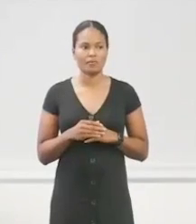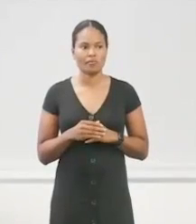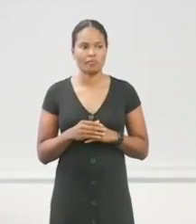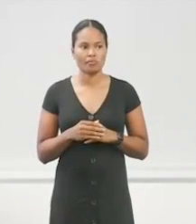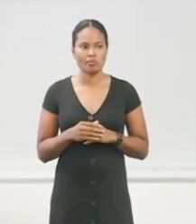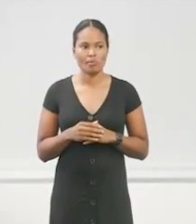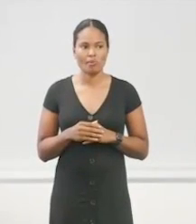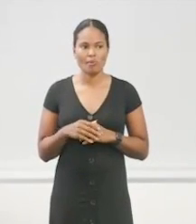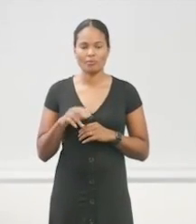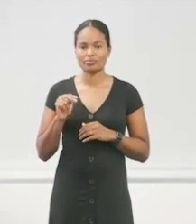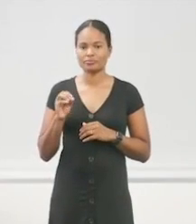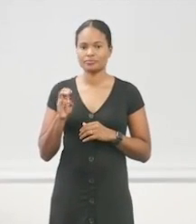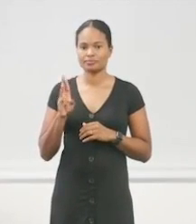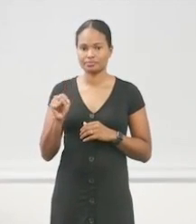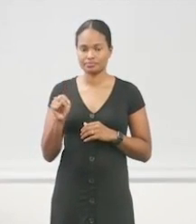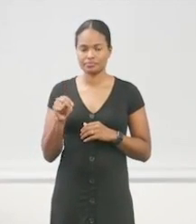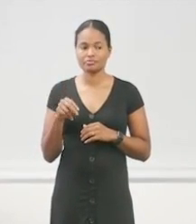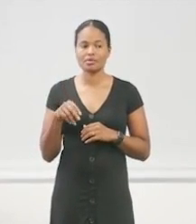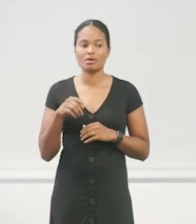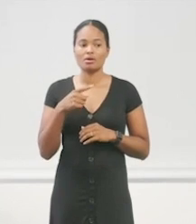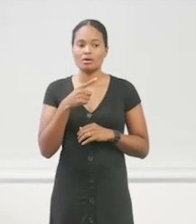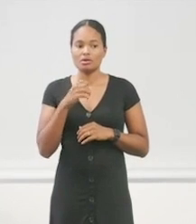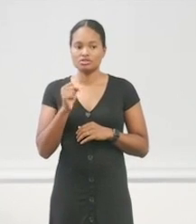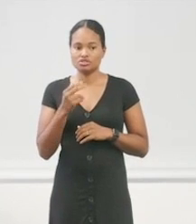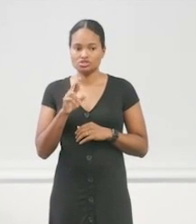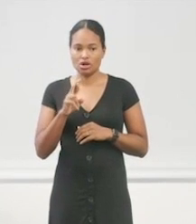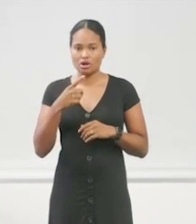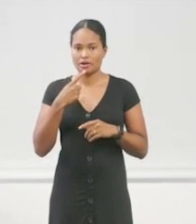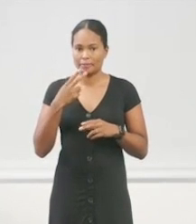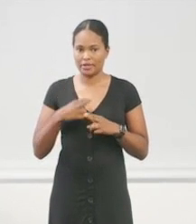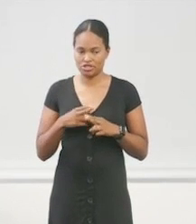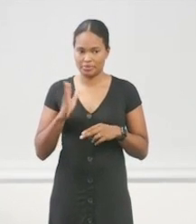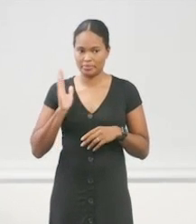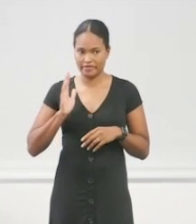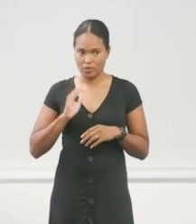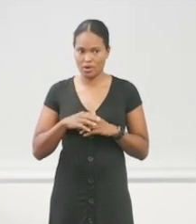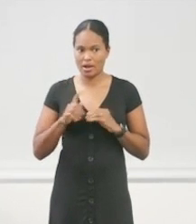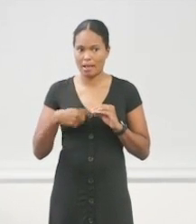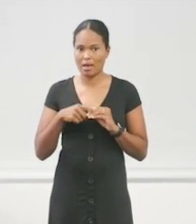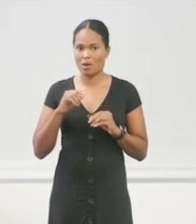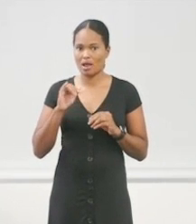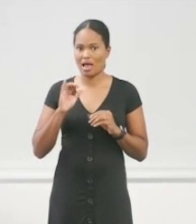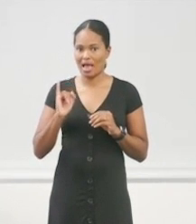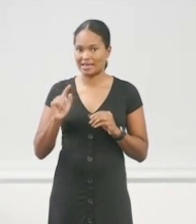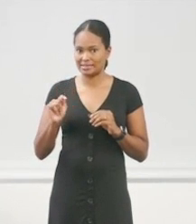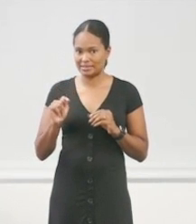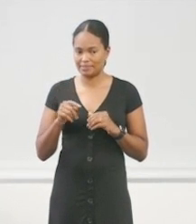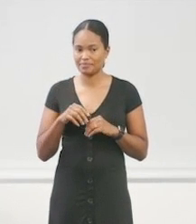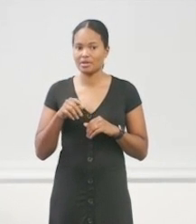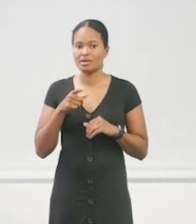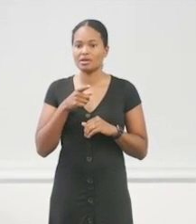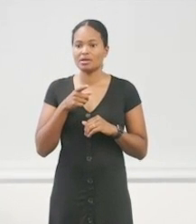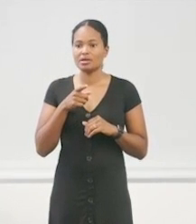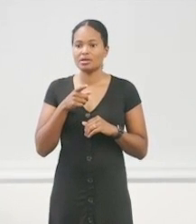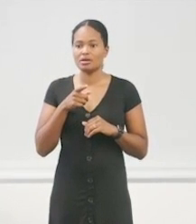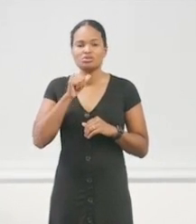Shar mentioned a little bit earlier about the IT team at Copa Health, I will say one thing. They don't make you afraid to admit that you've done